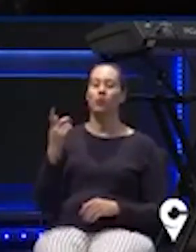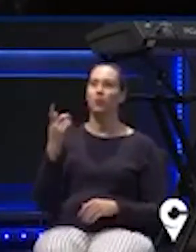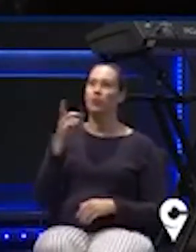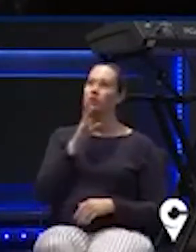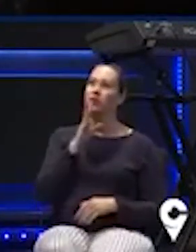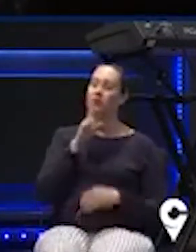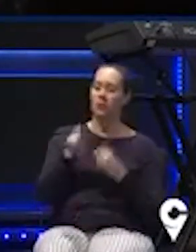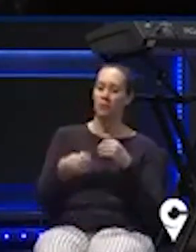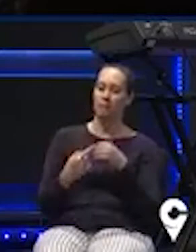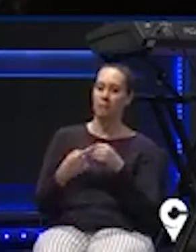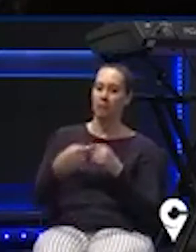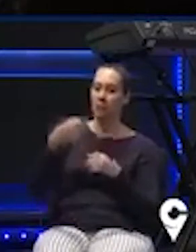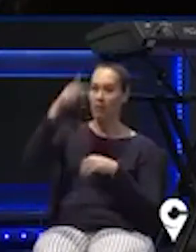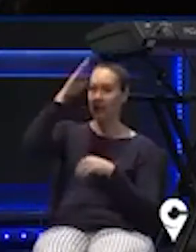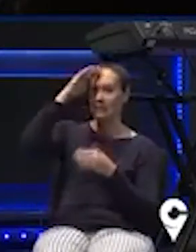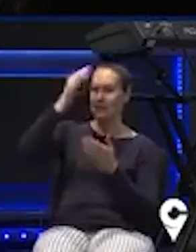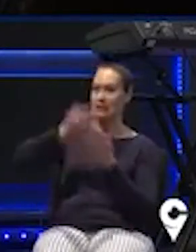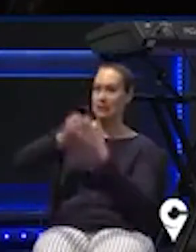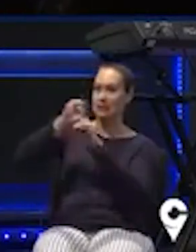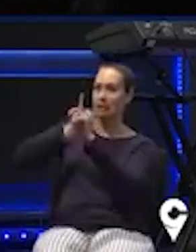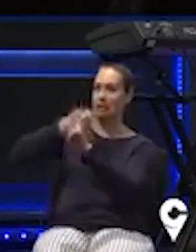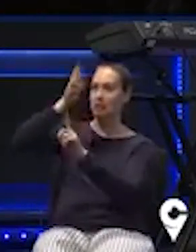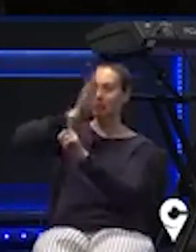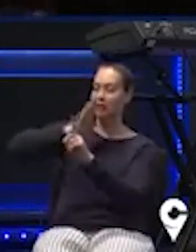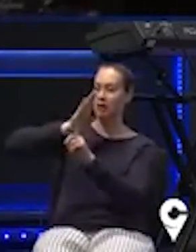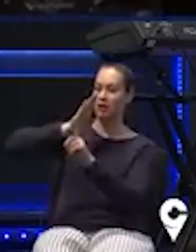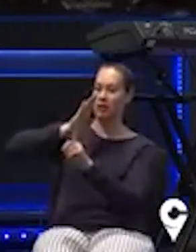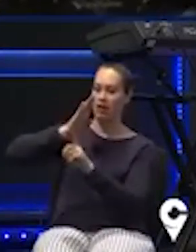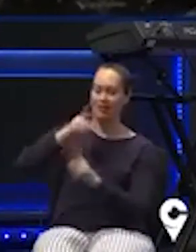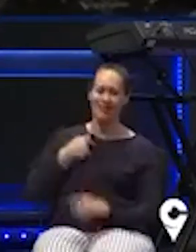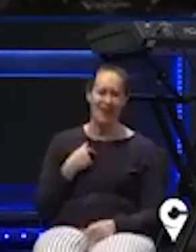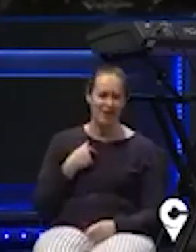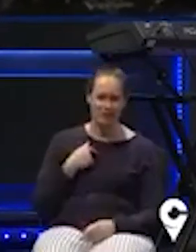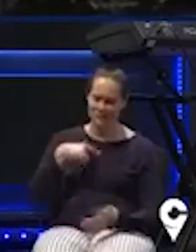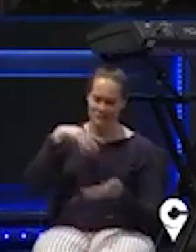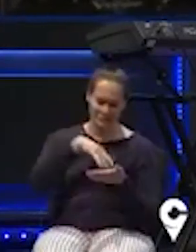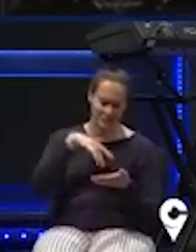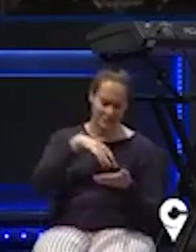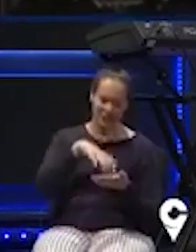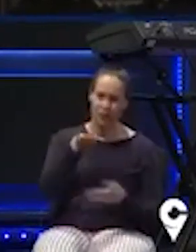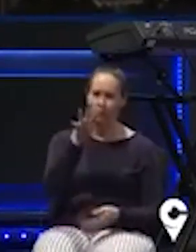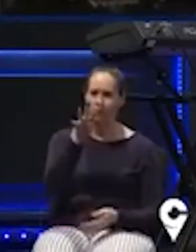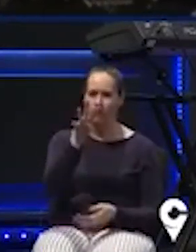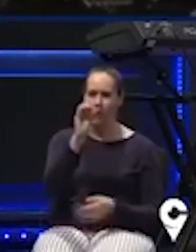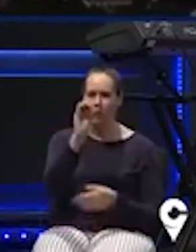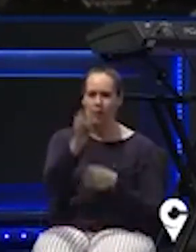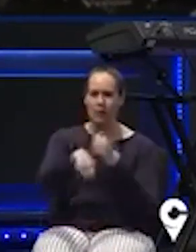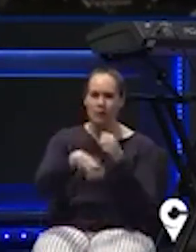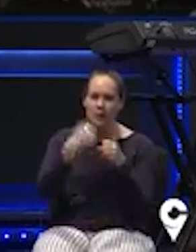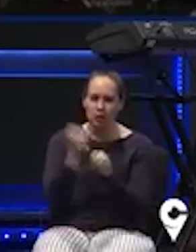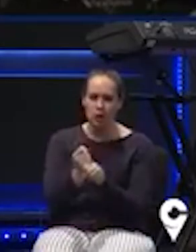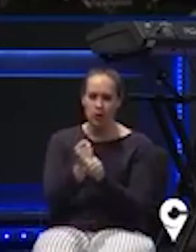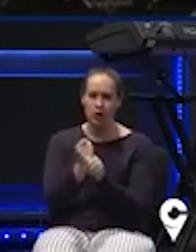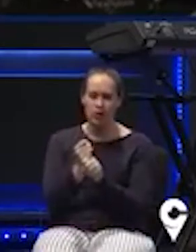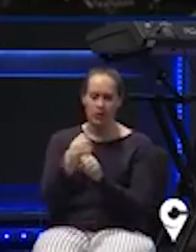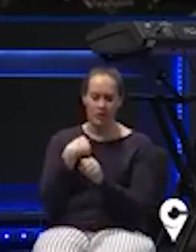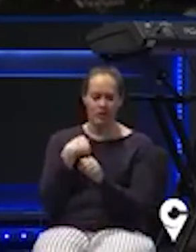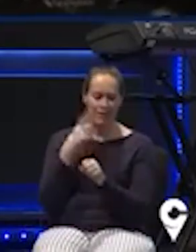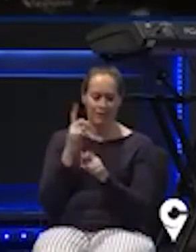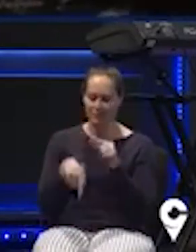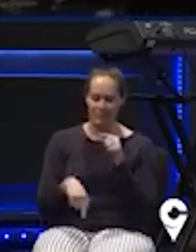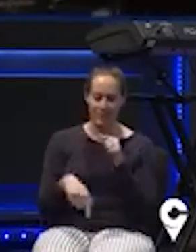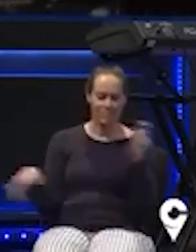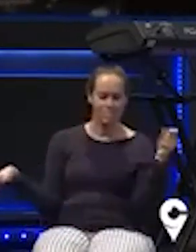and coming to this world. And I'm here to tell you, I've been studying it for 40 years, and I cannot yet wrap my finite mind around